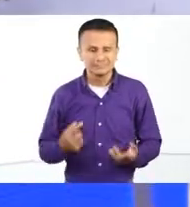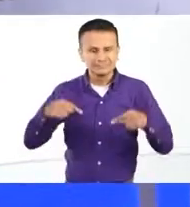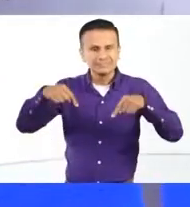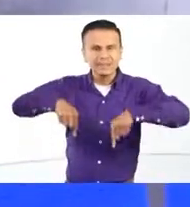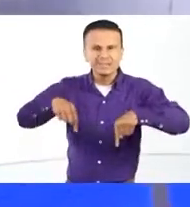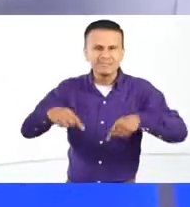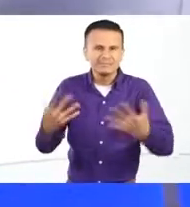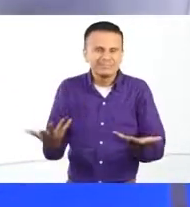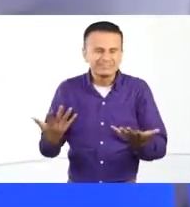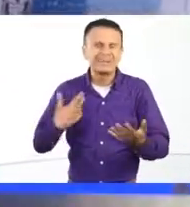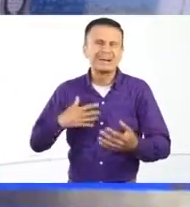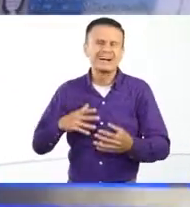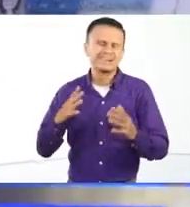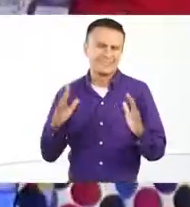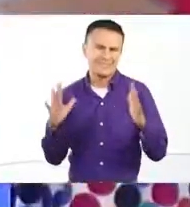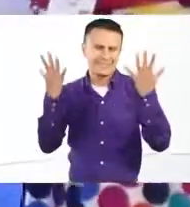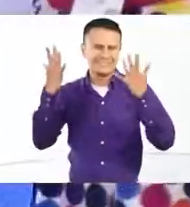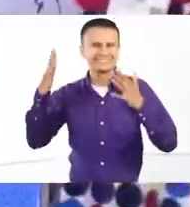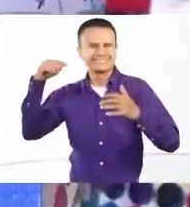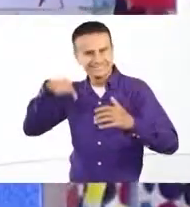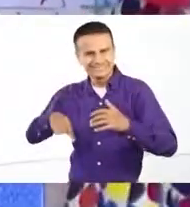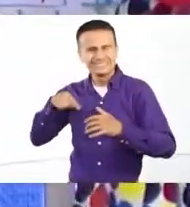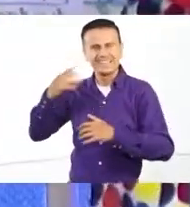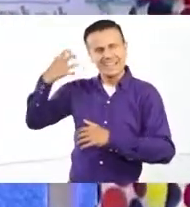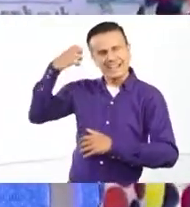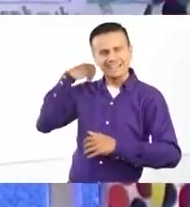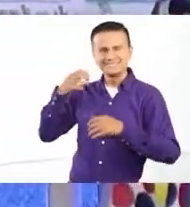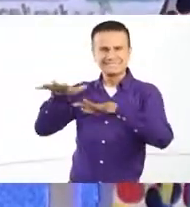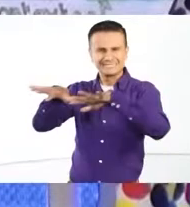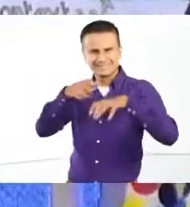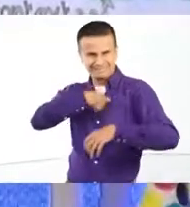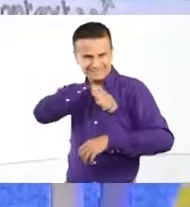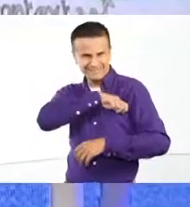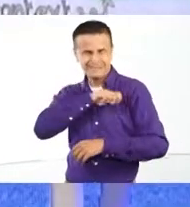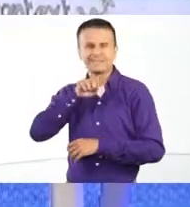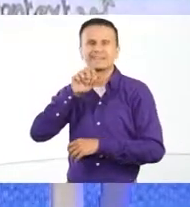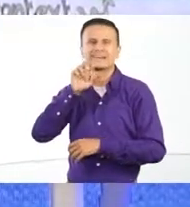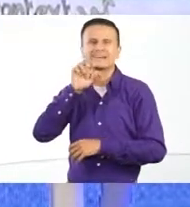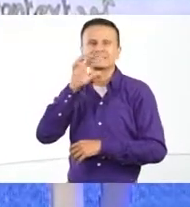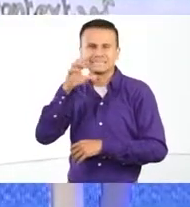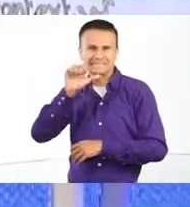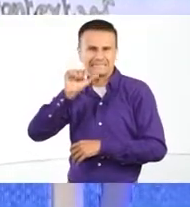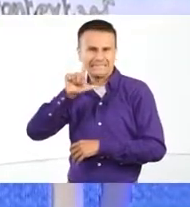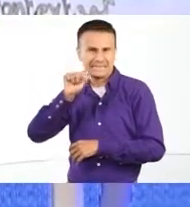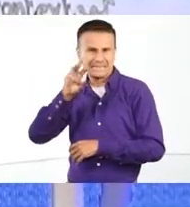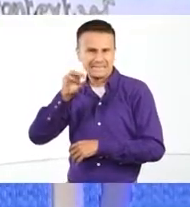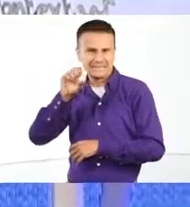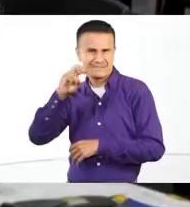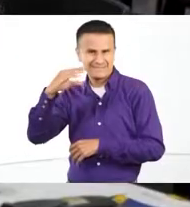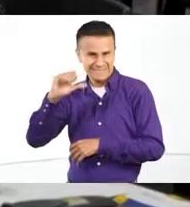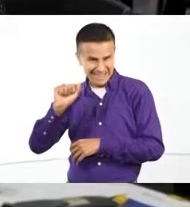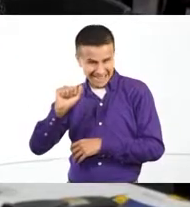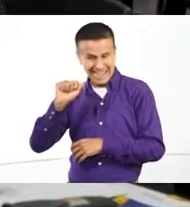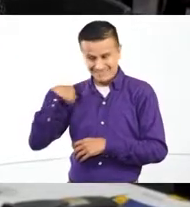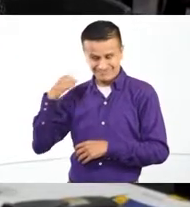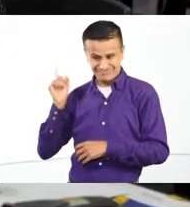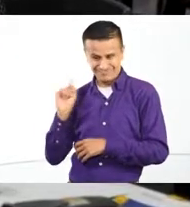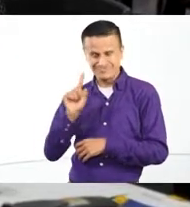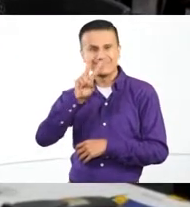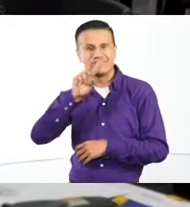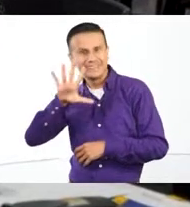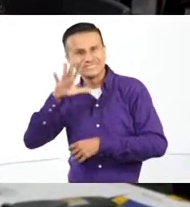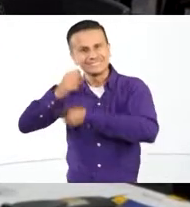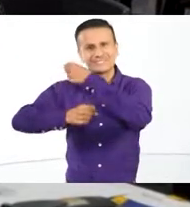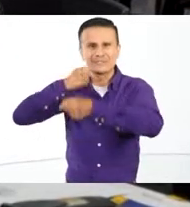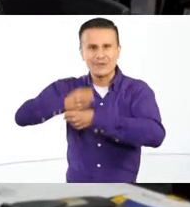are here also at the 25th anniversary of the Salamanca Statement. And much of the discussions today was